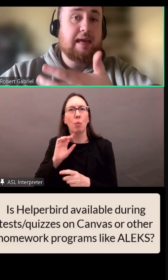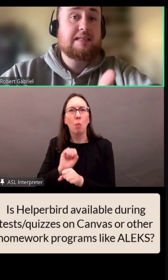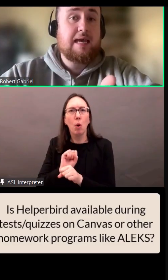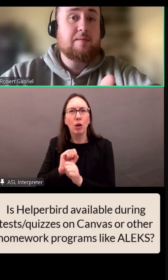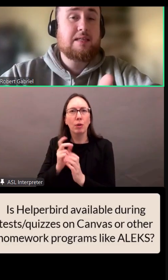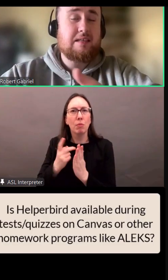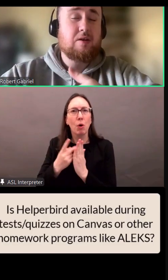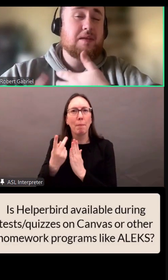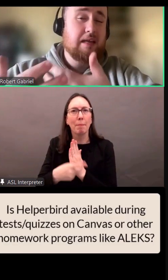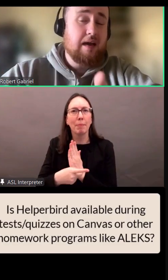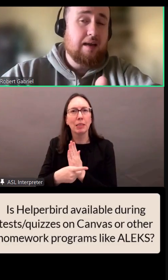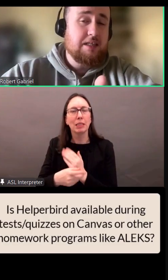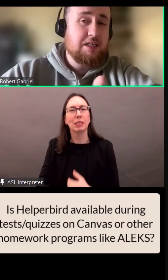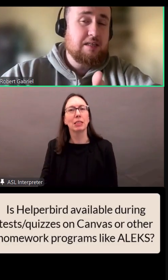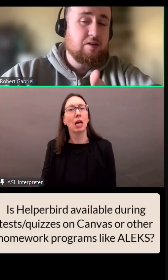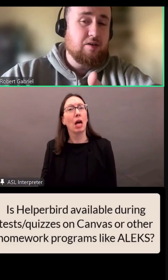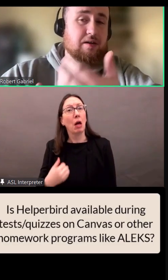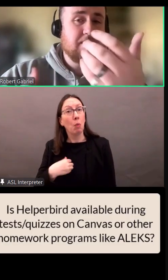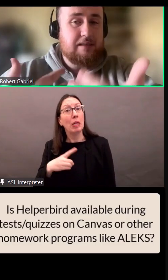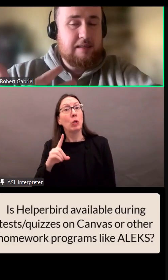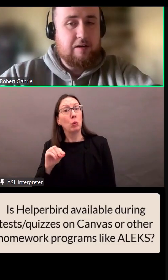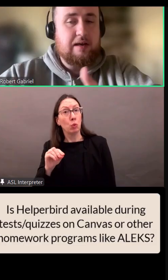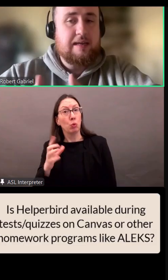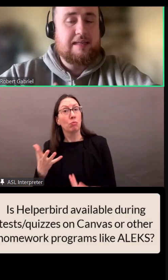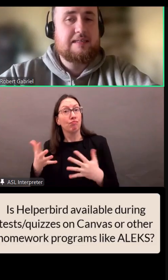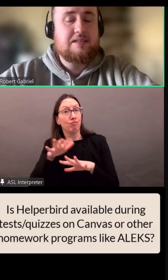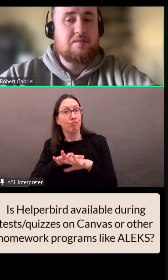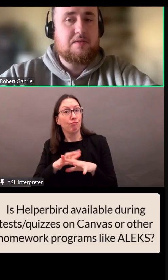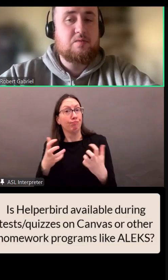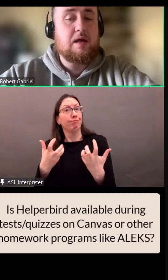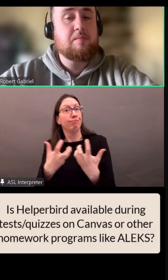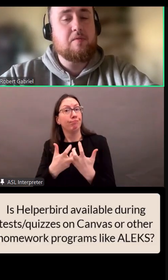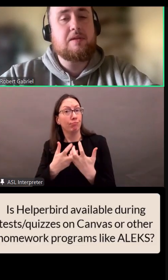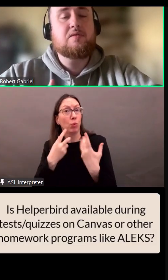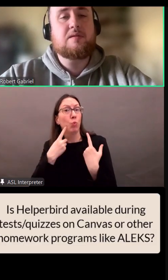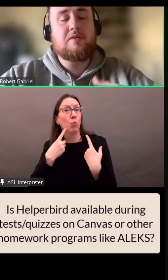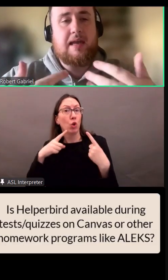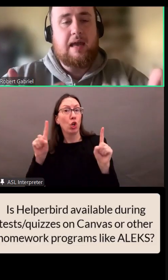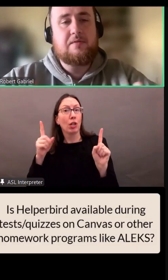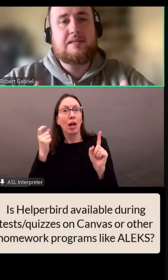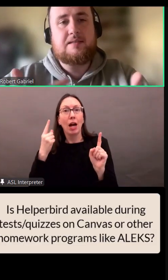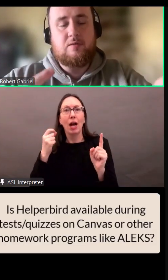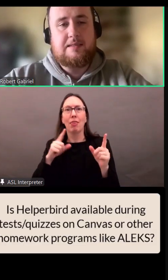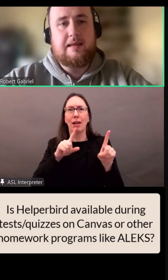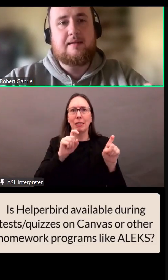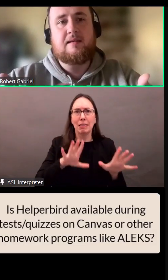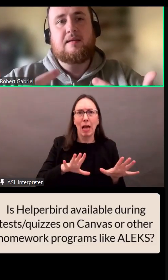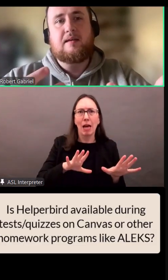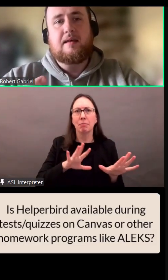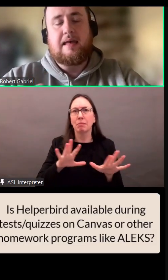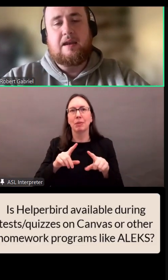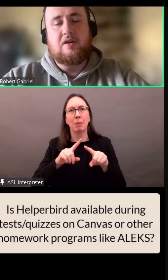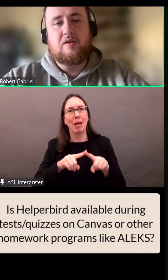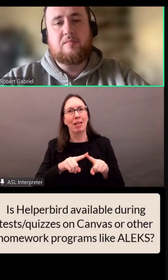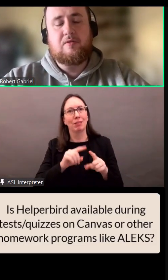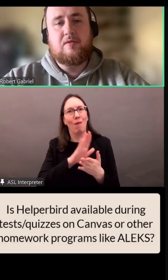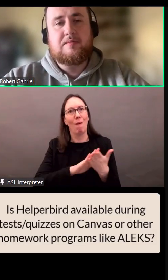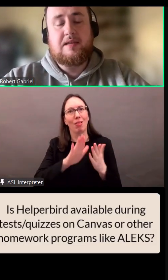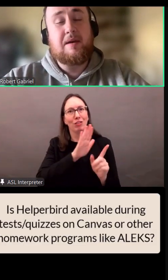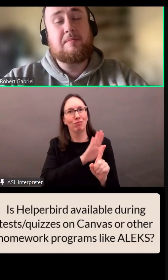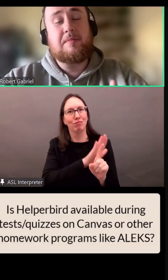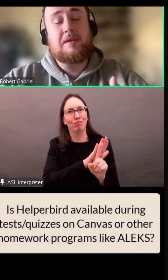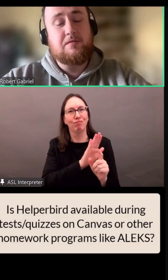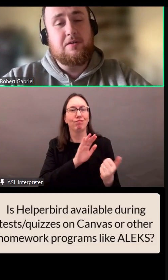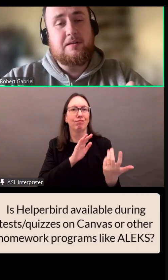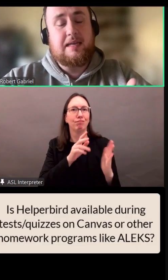during exams is up to the college or their IT systems as well. But we do support Canvas, Quizlet, and other programs that